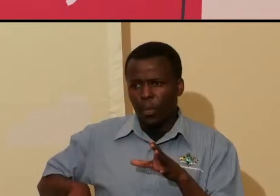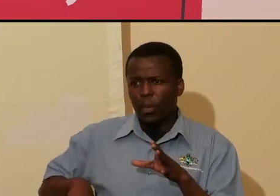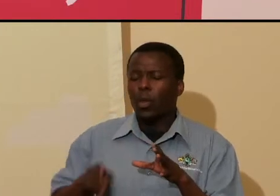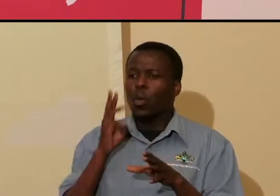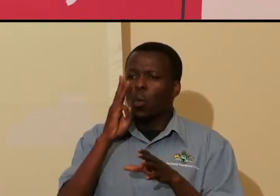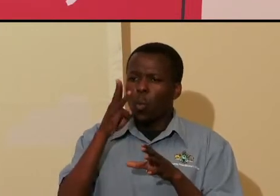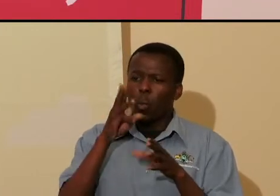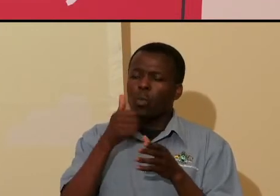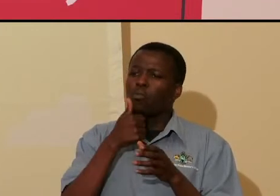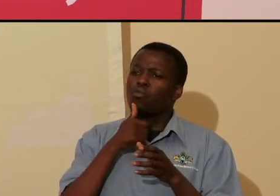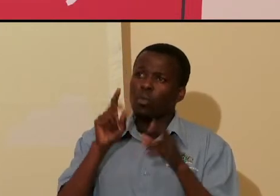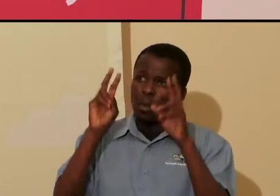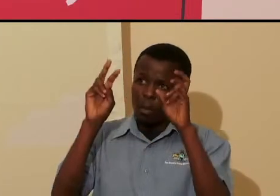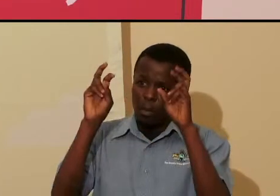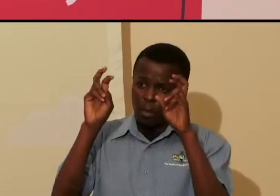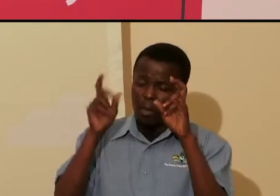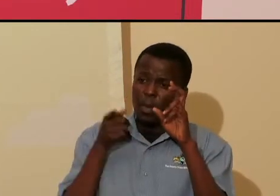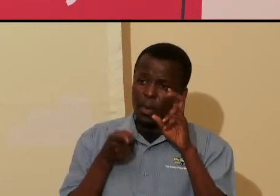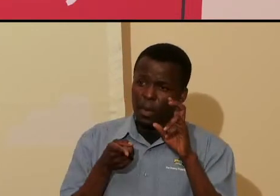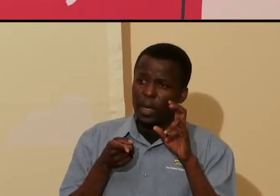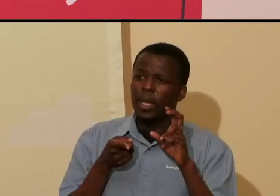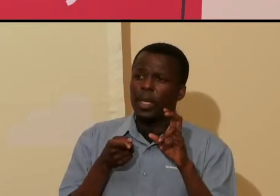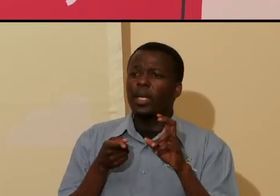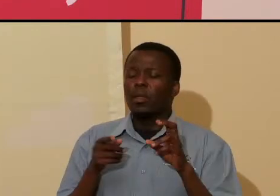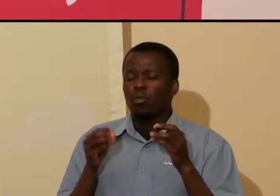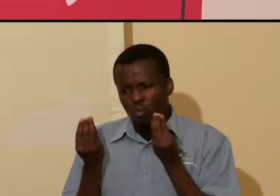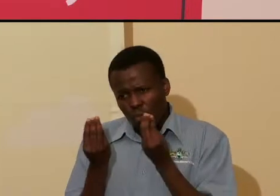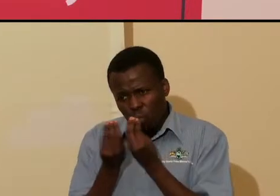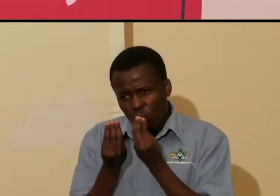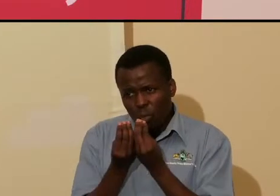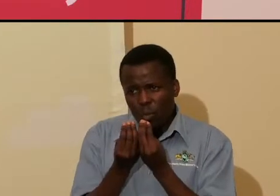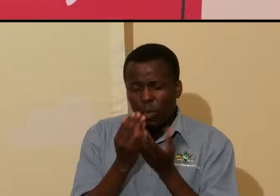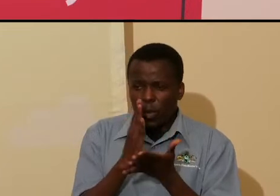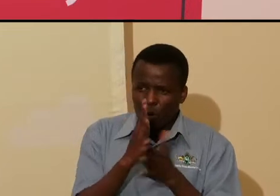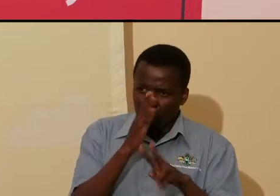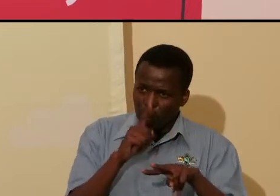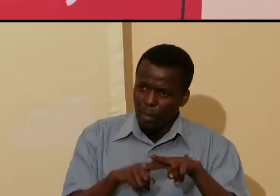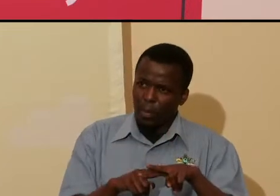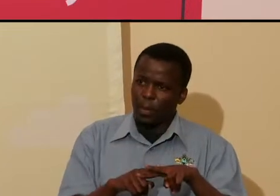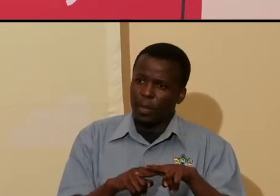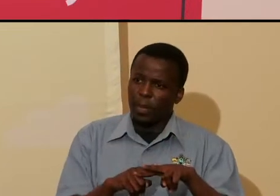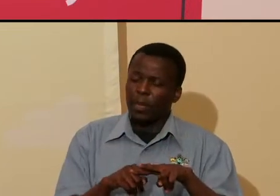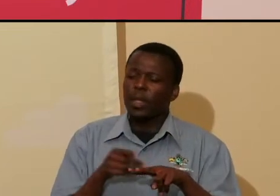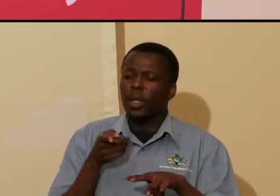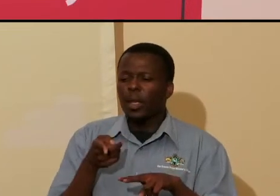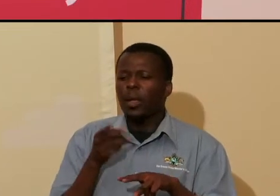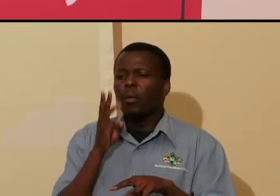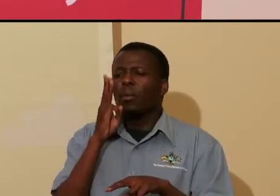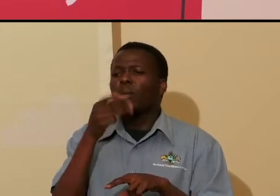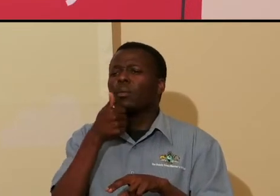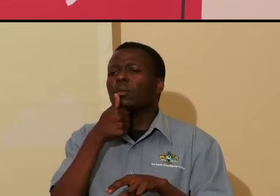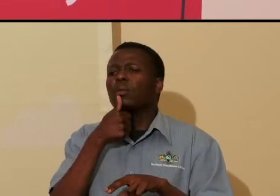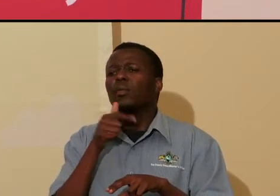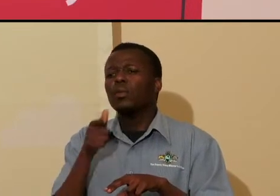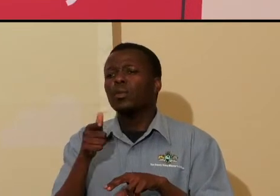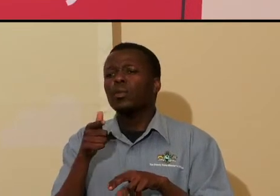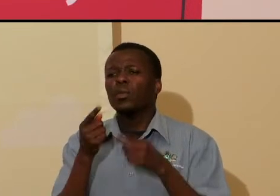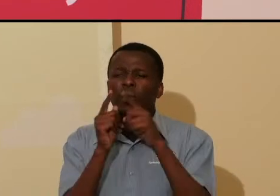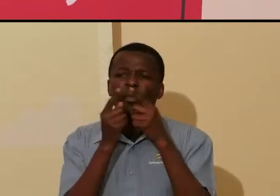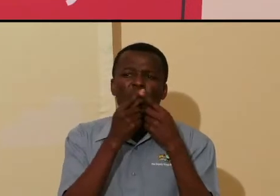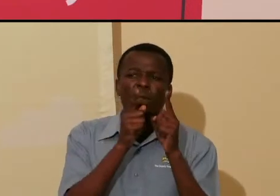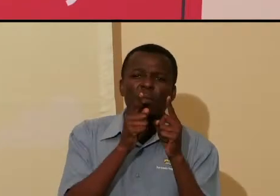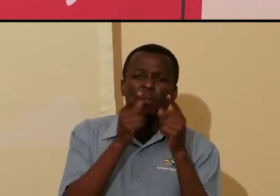digital platforms, on social media by young people. It also helps to just follow track, on events